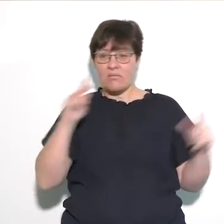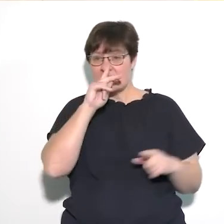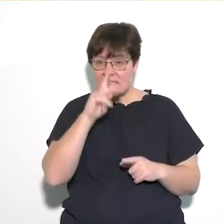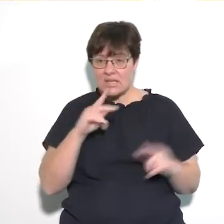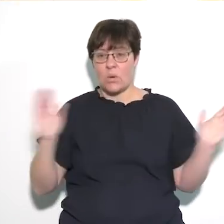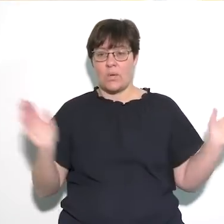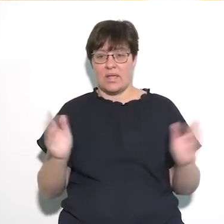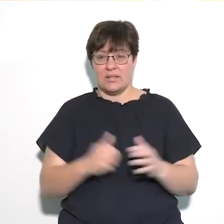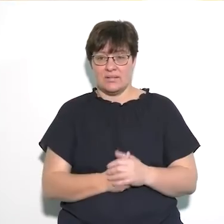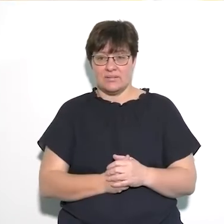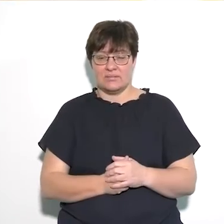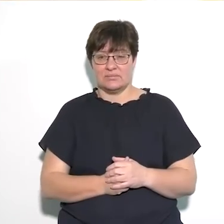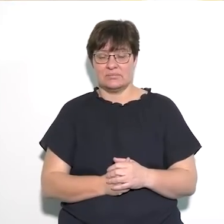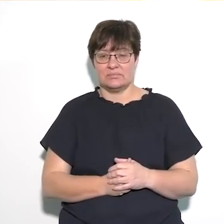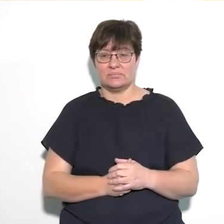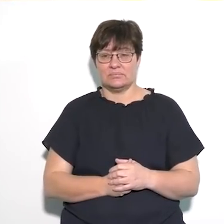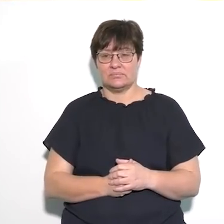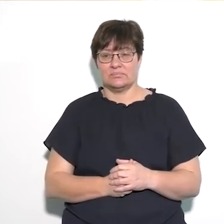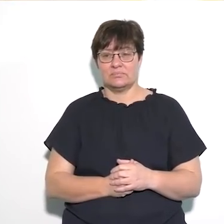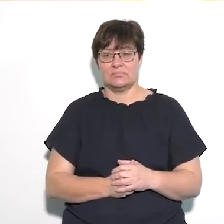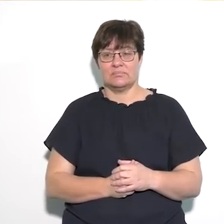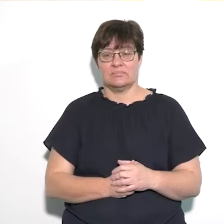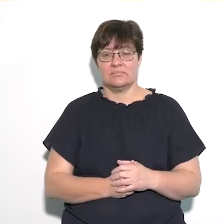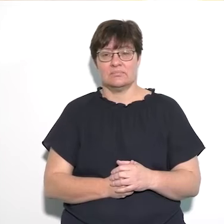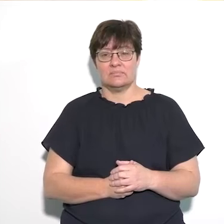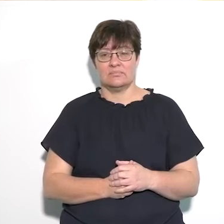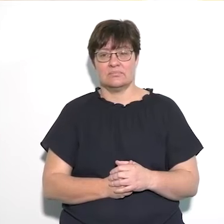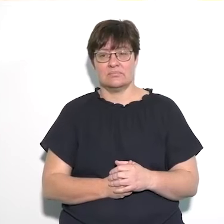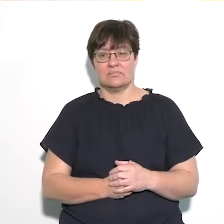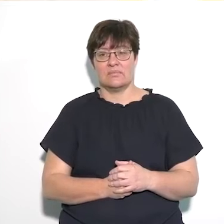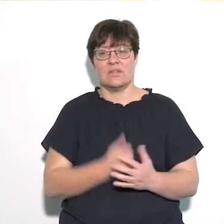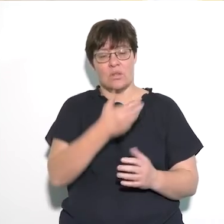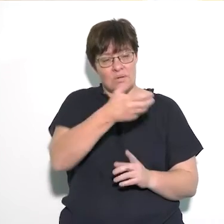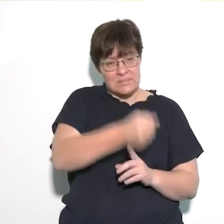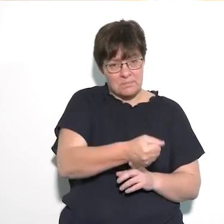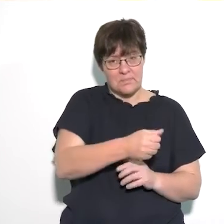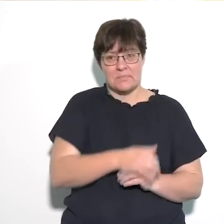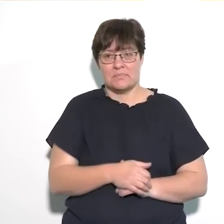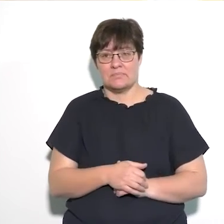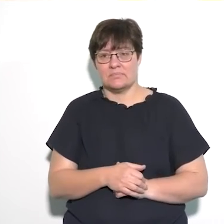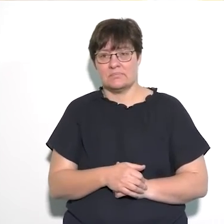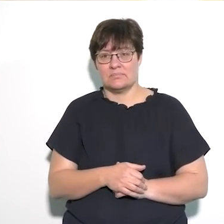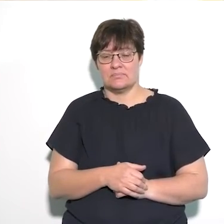of the wing. So we're going to hold them on and staple them.